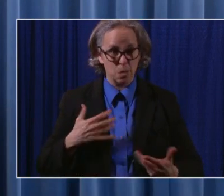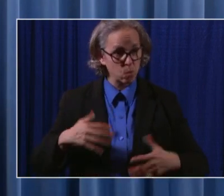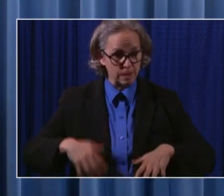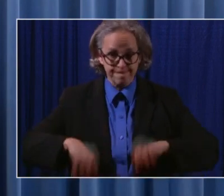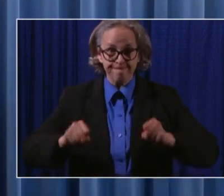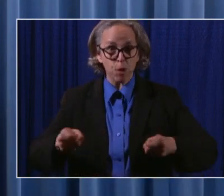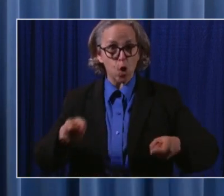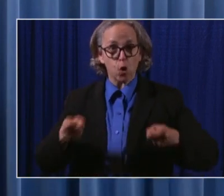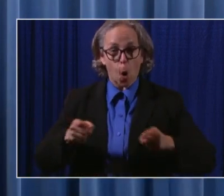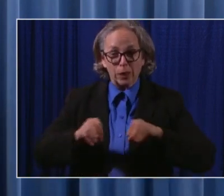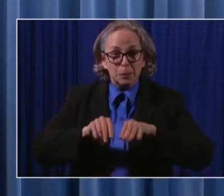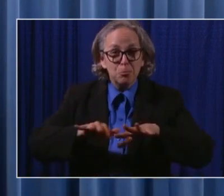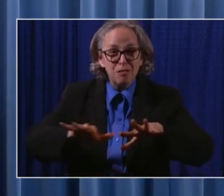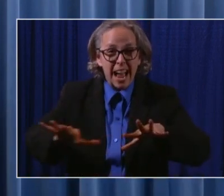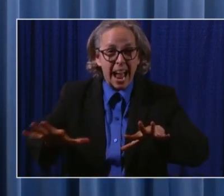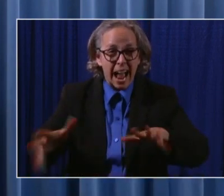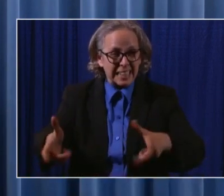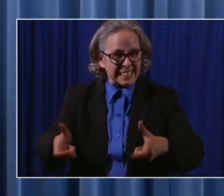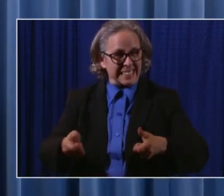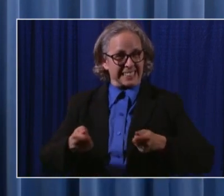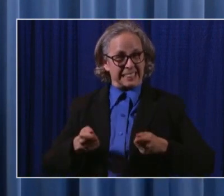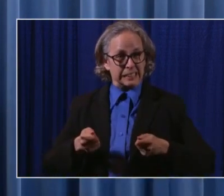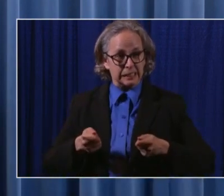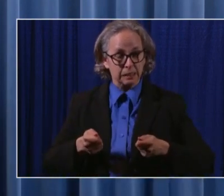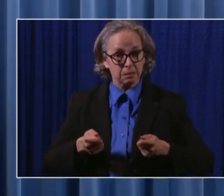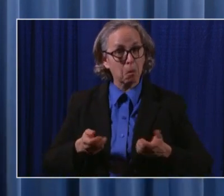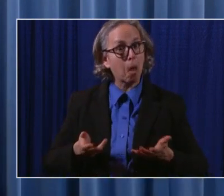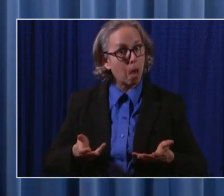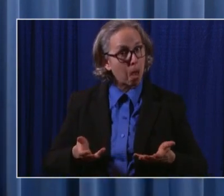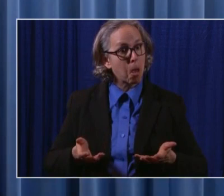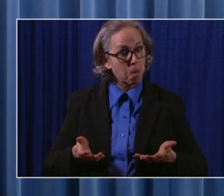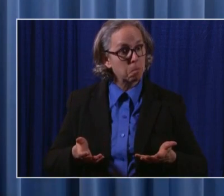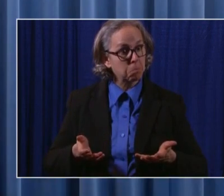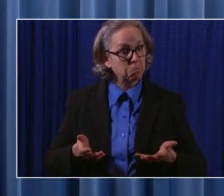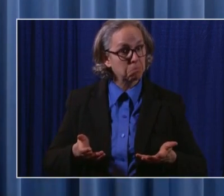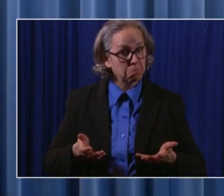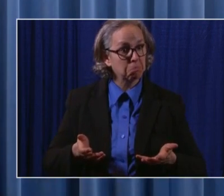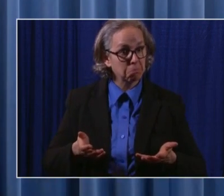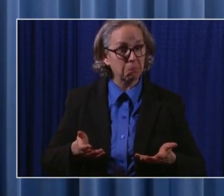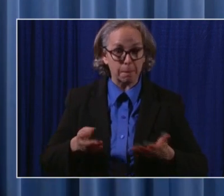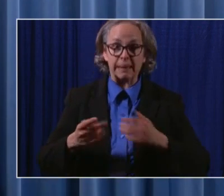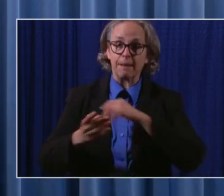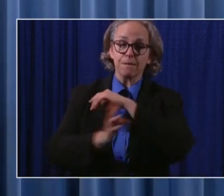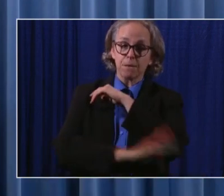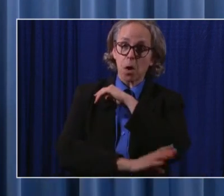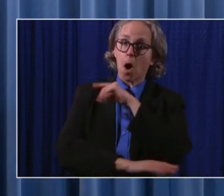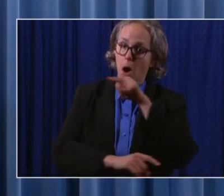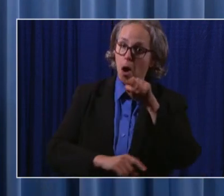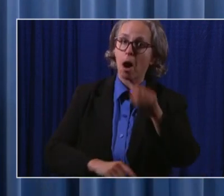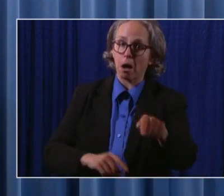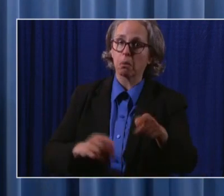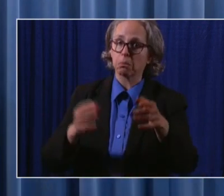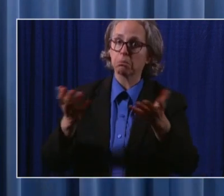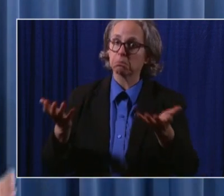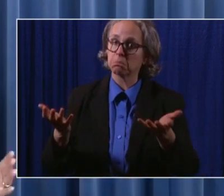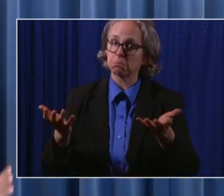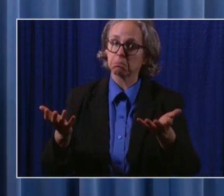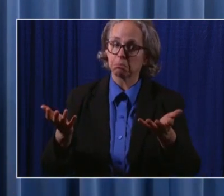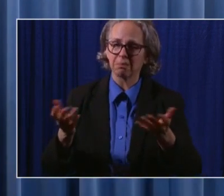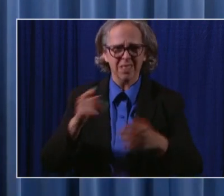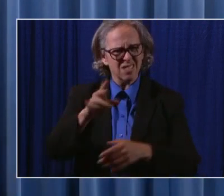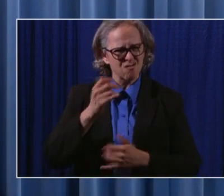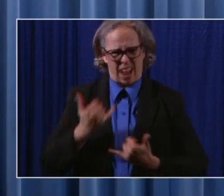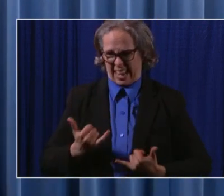right direction. We are at a crucial time. And these are tough decisions. Look, we